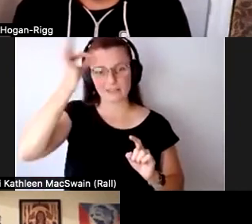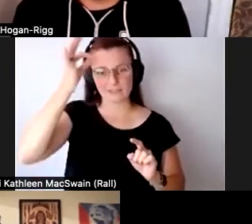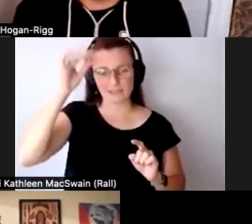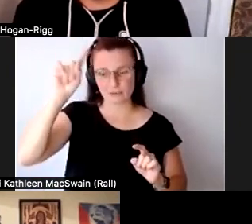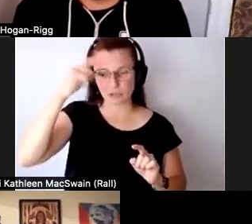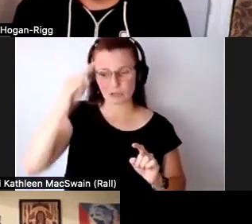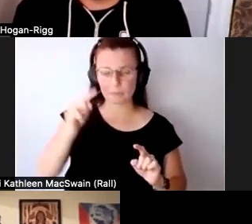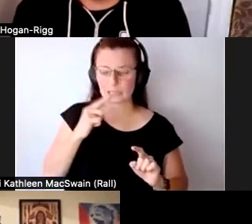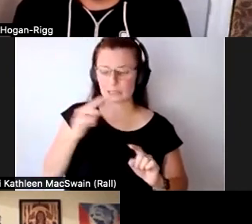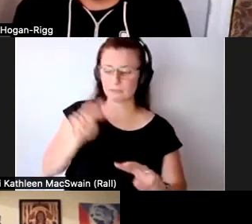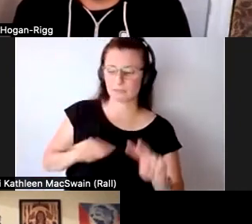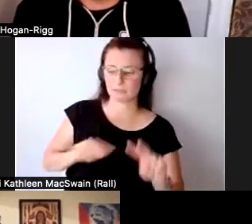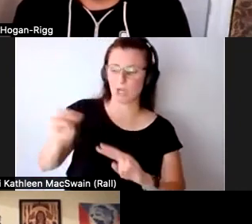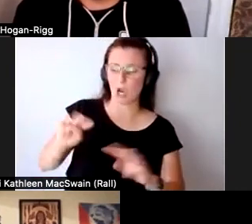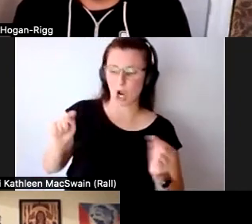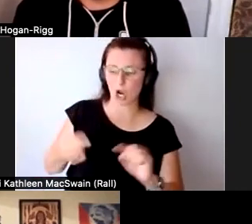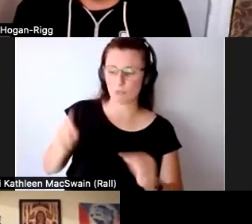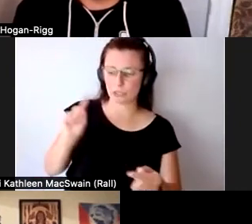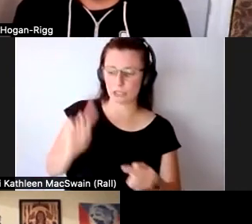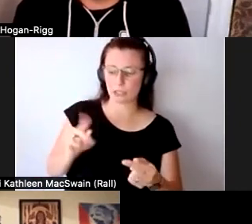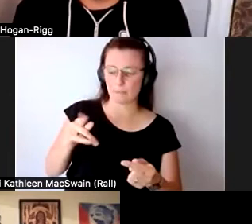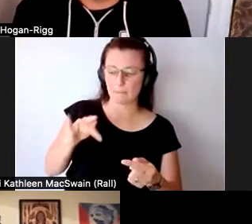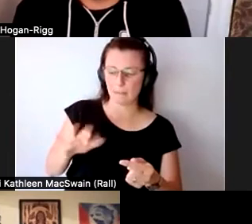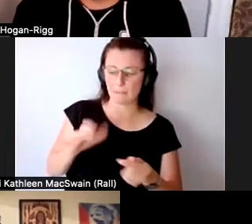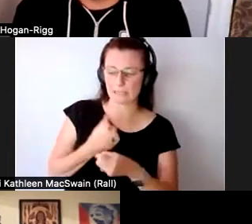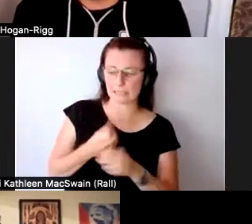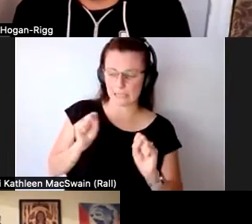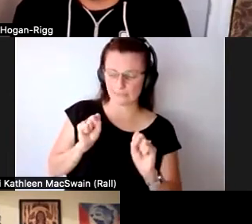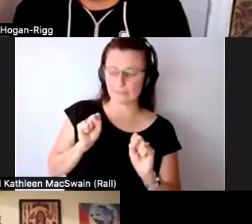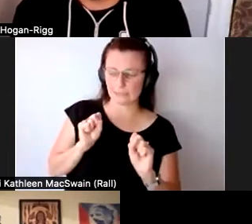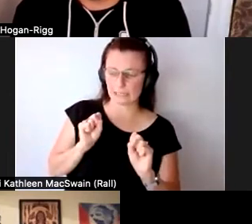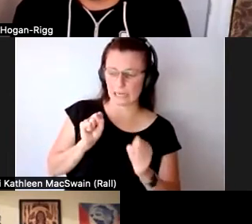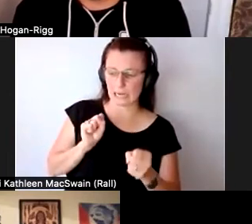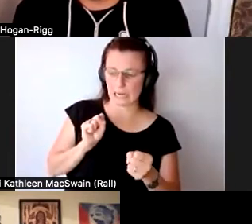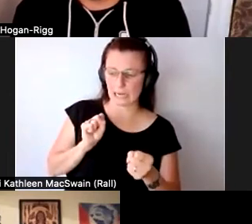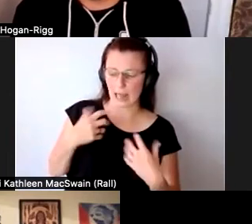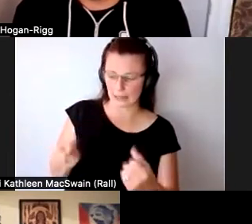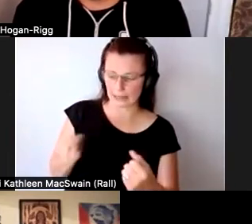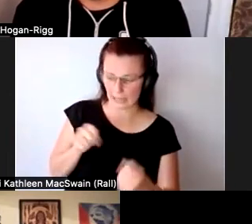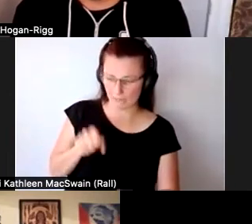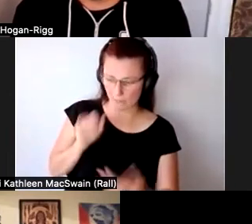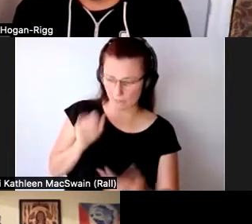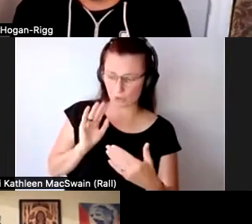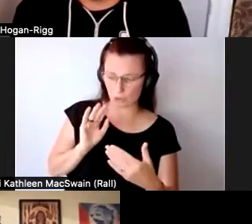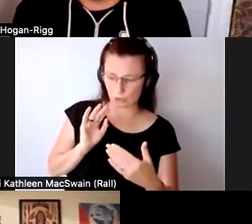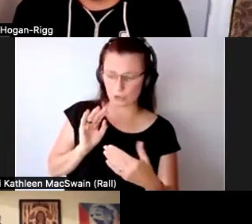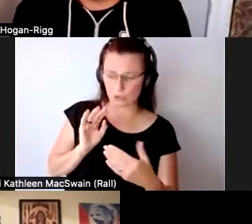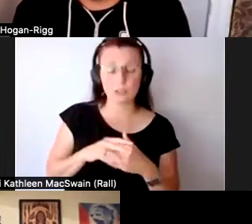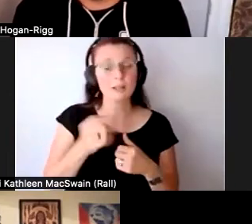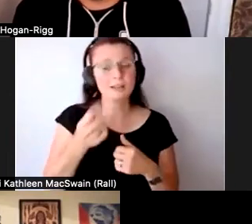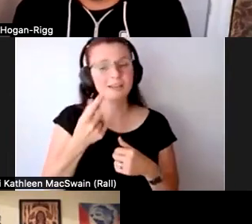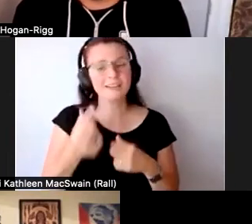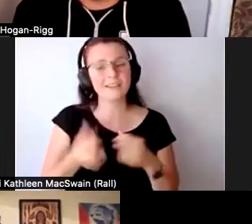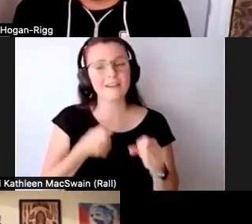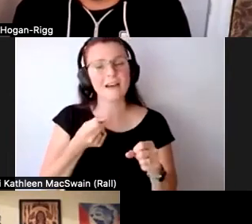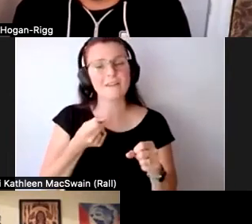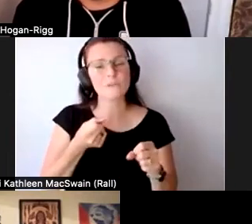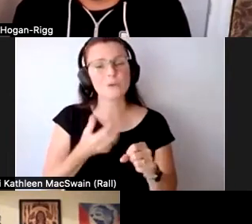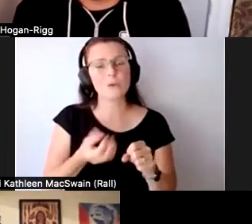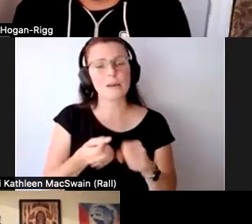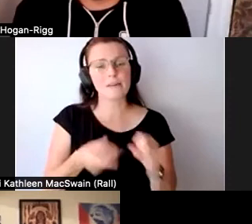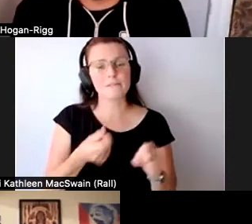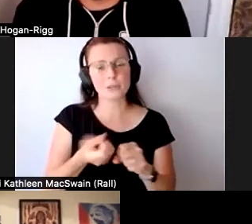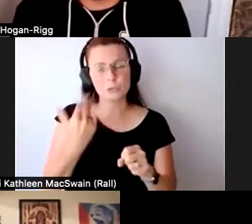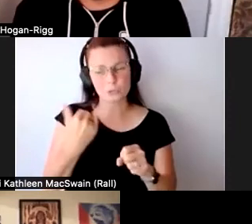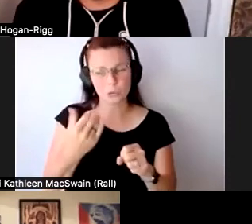reduction, public safety, public health approach. There was a few years ago in Philadelphia an attempt to open a supervised consumption